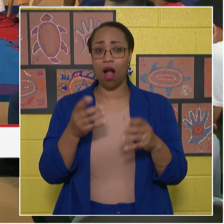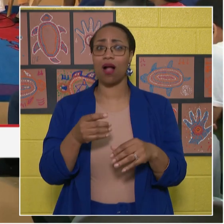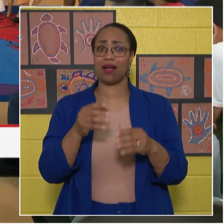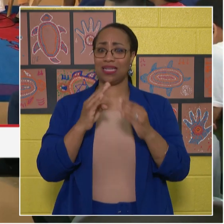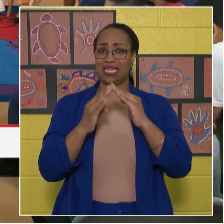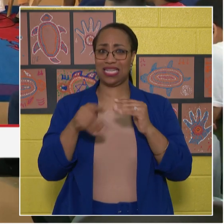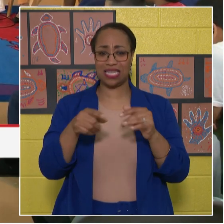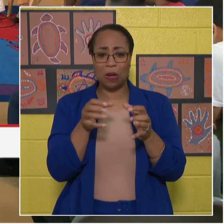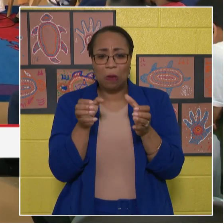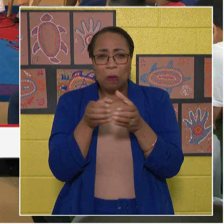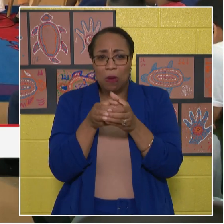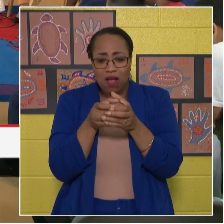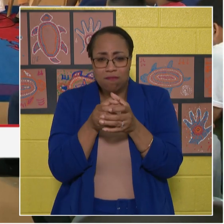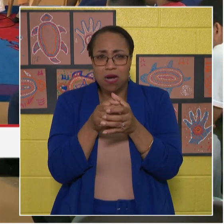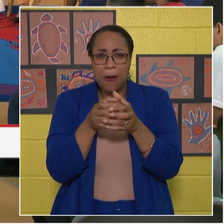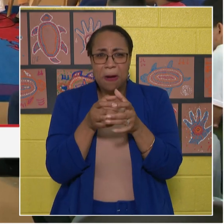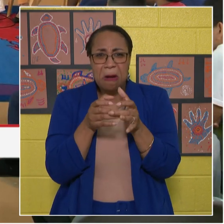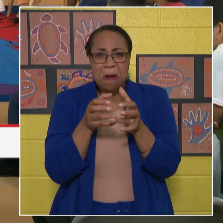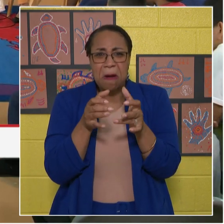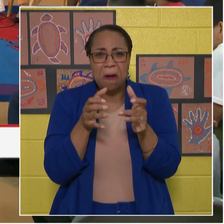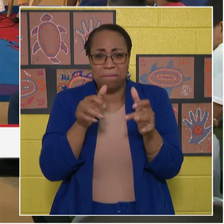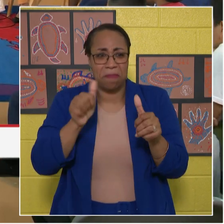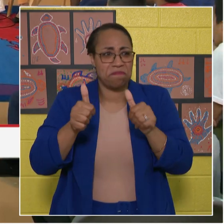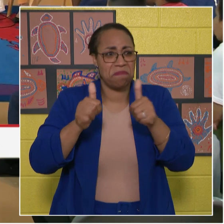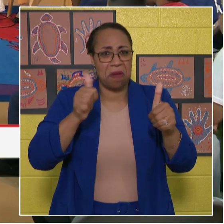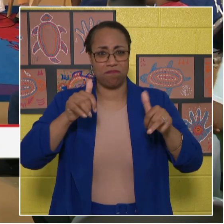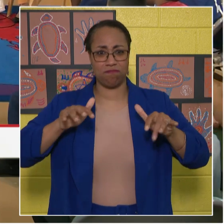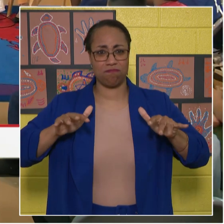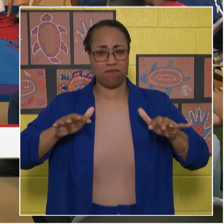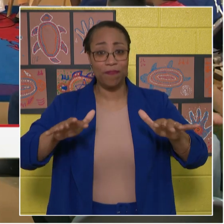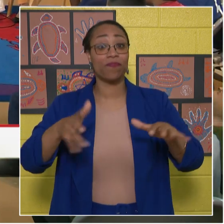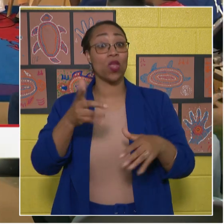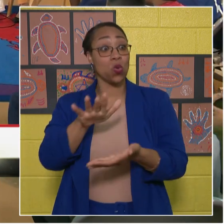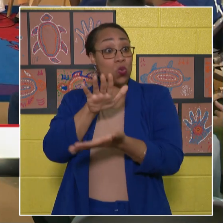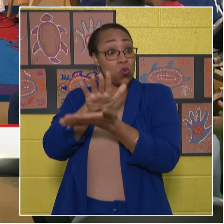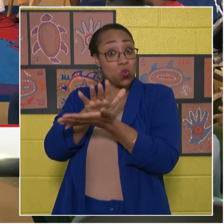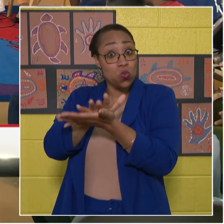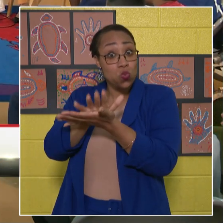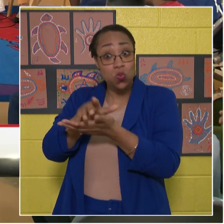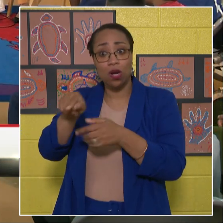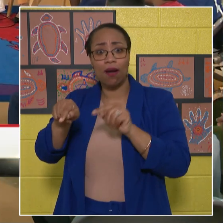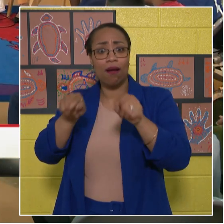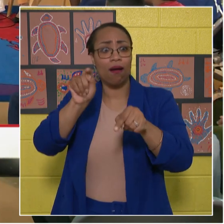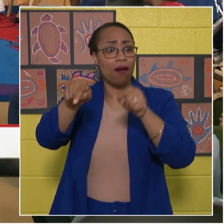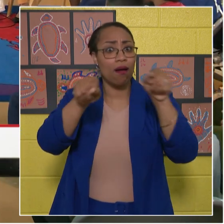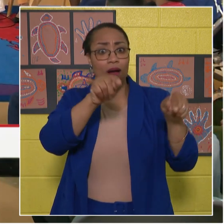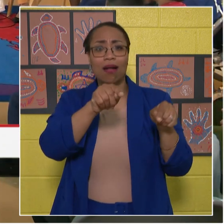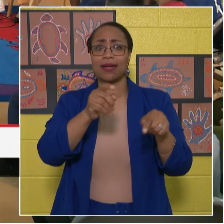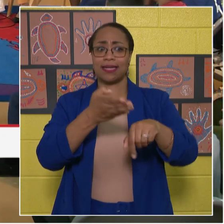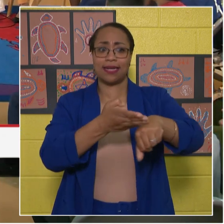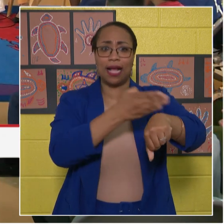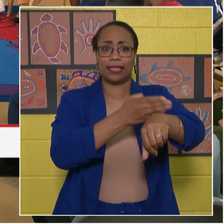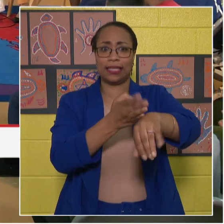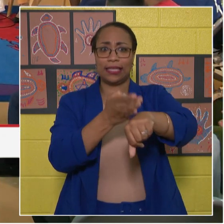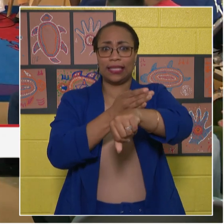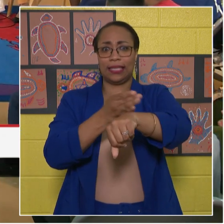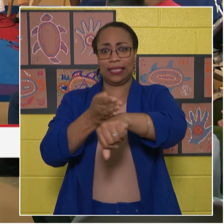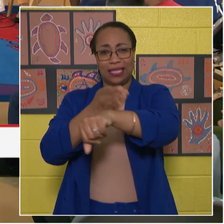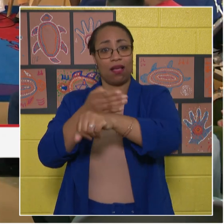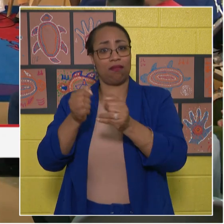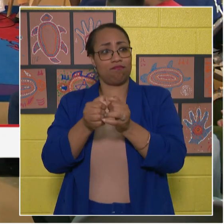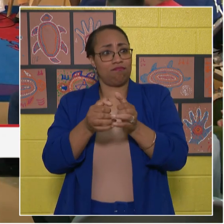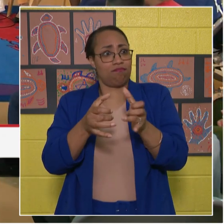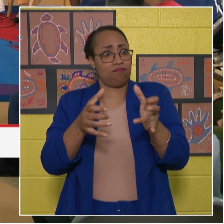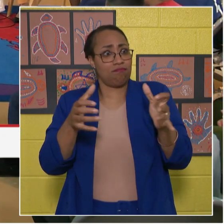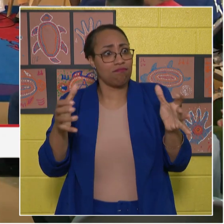class, that we had a jobs, housing, and opportunity